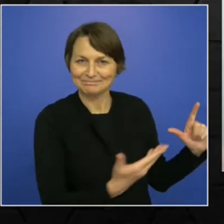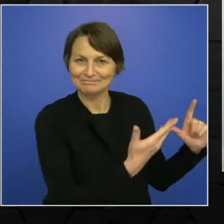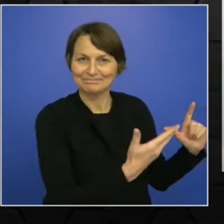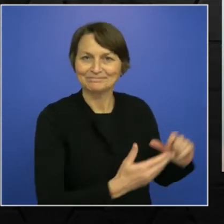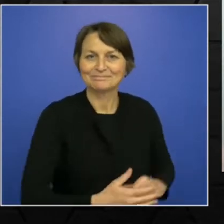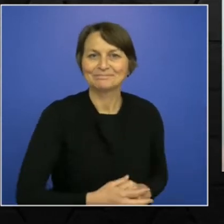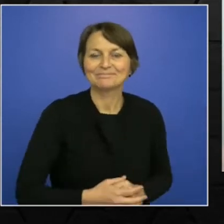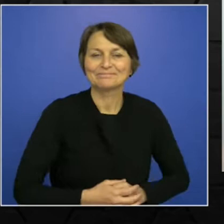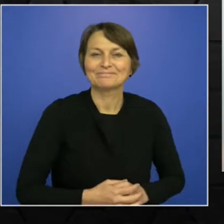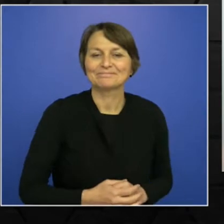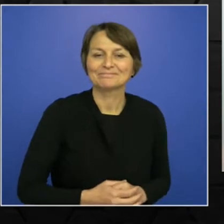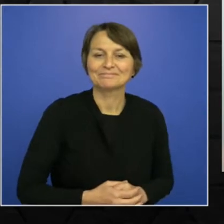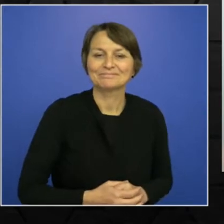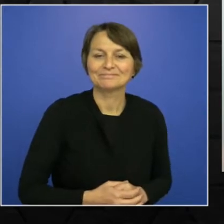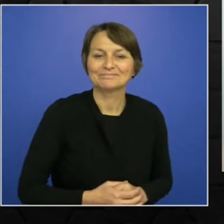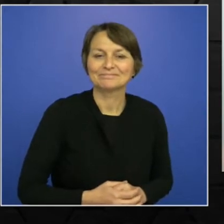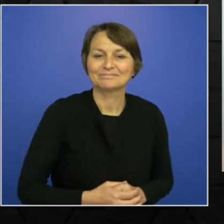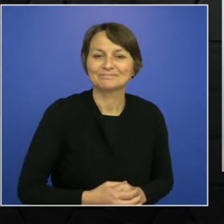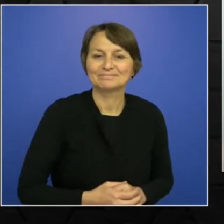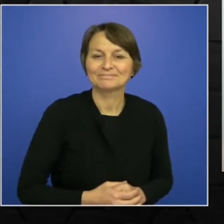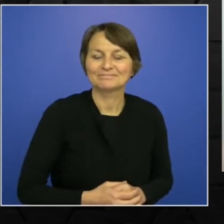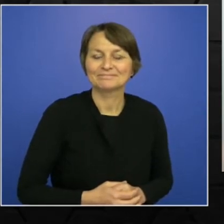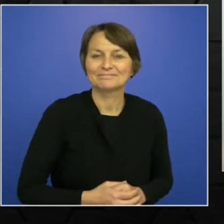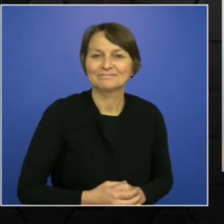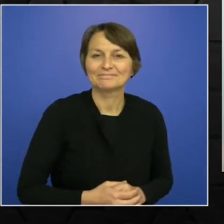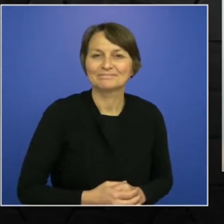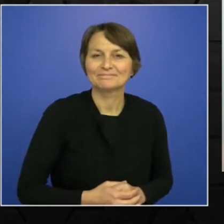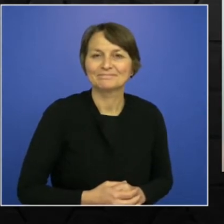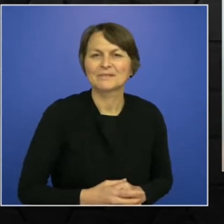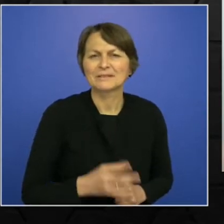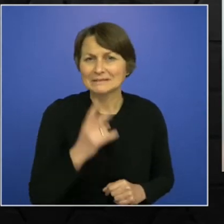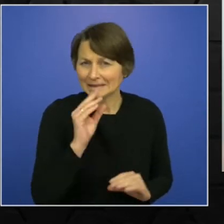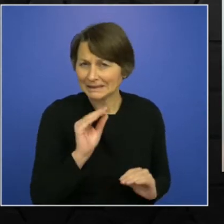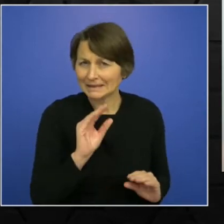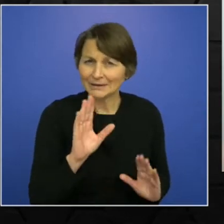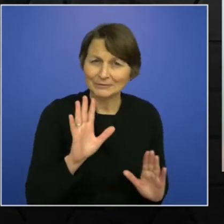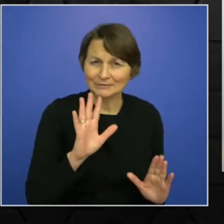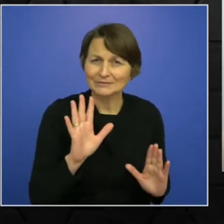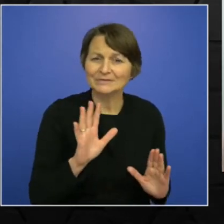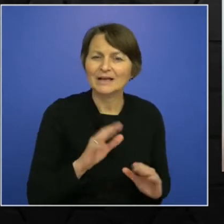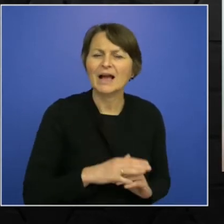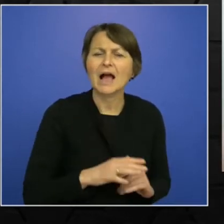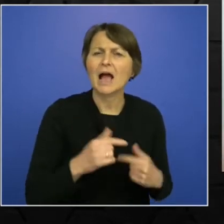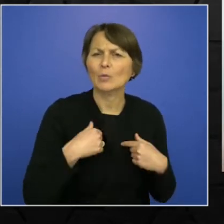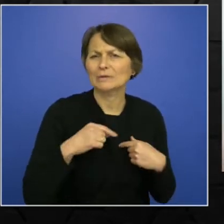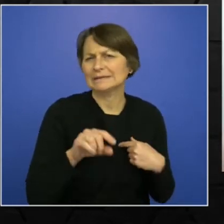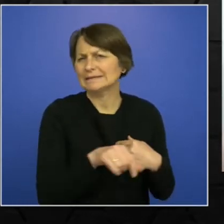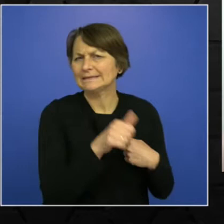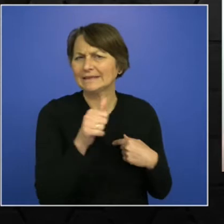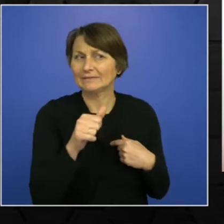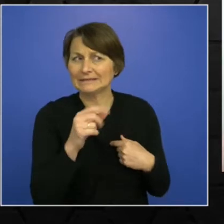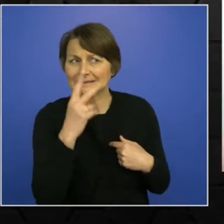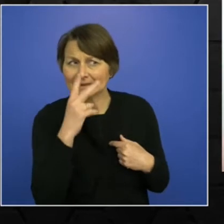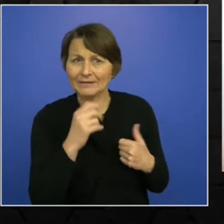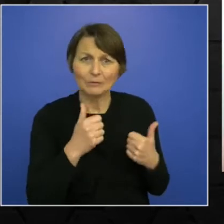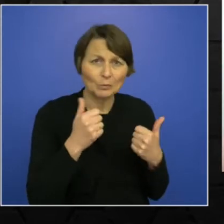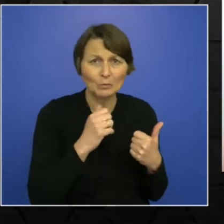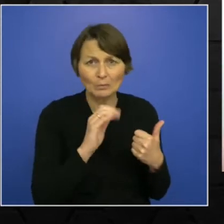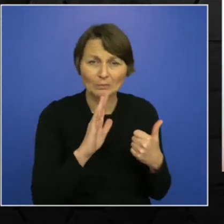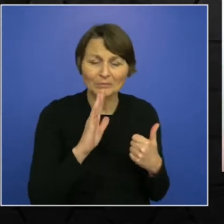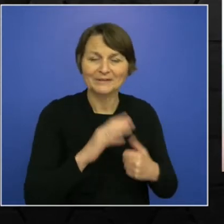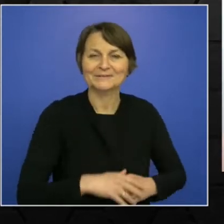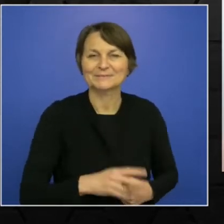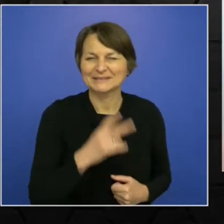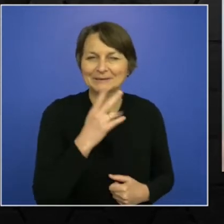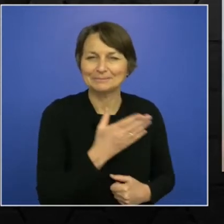and the slides and all are clear or not. Sometimes, Okay, because I'm will do. using Surface Pro, so could be an issue sometimes. Not sure.